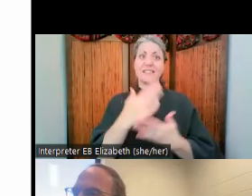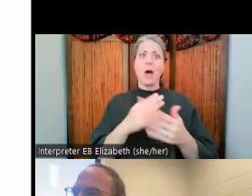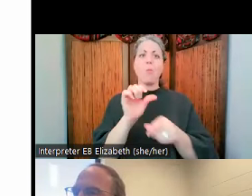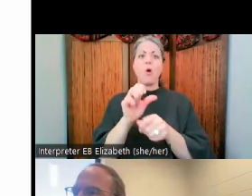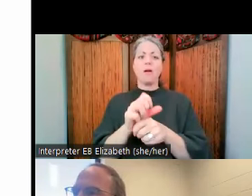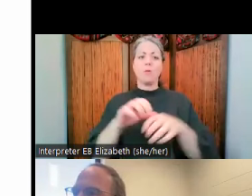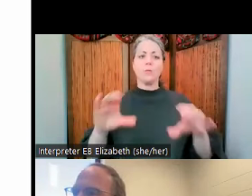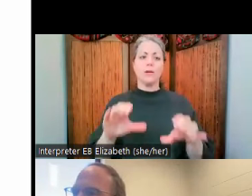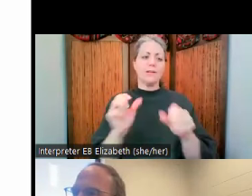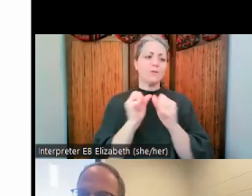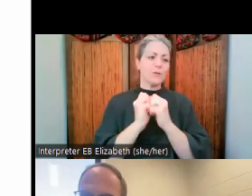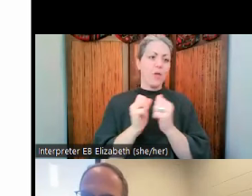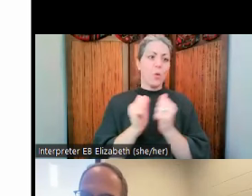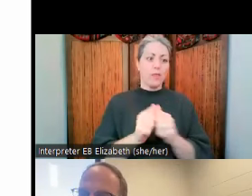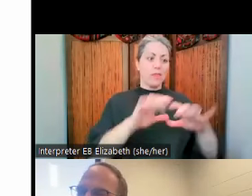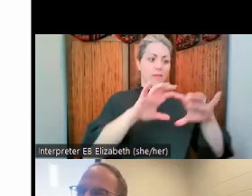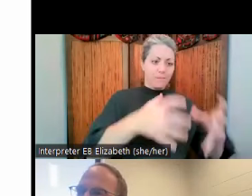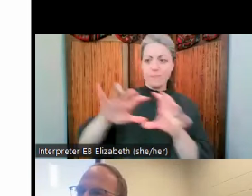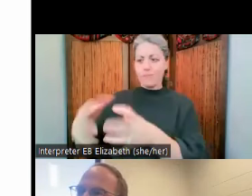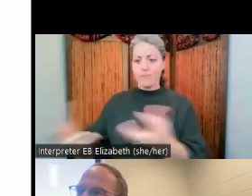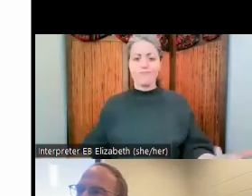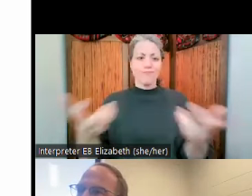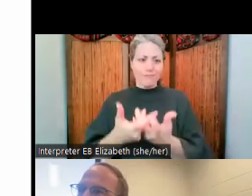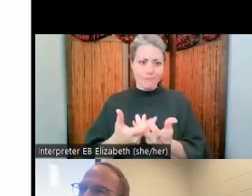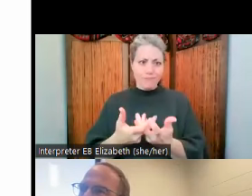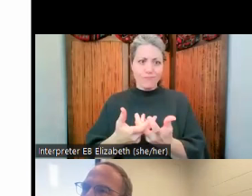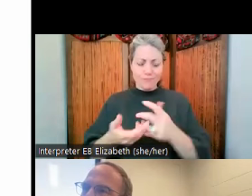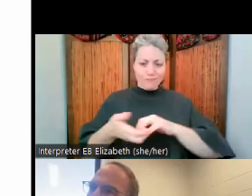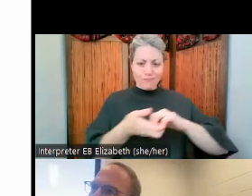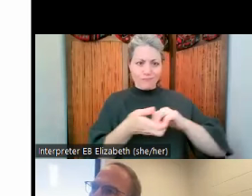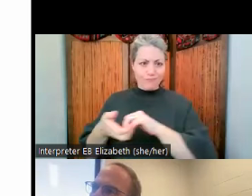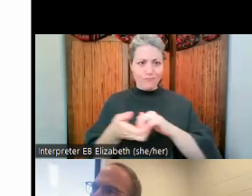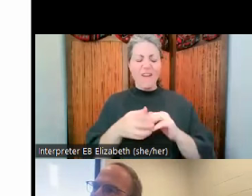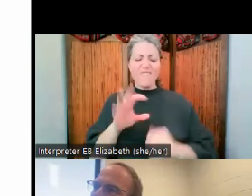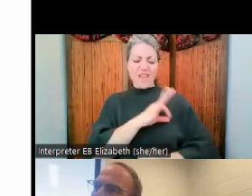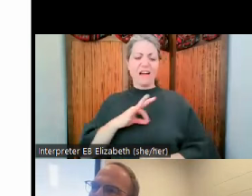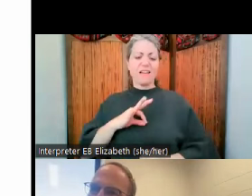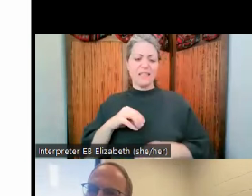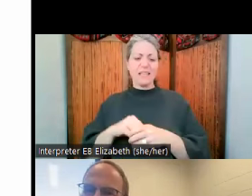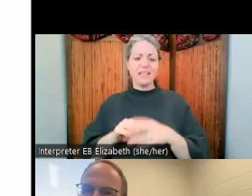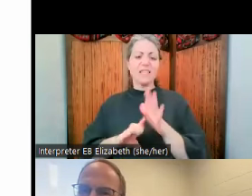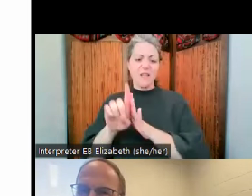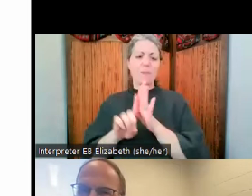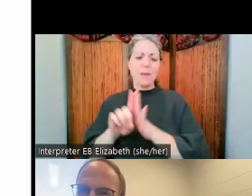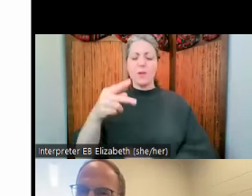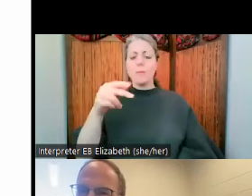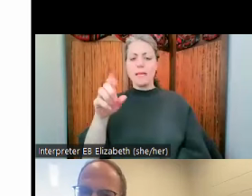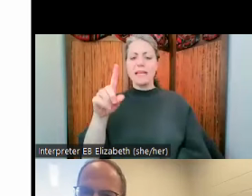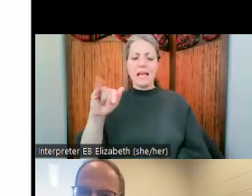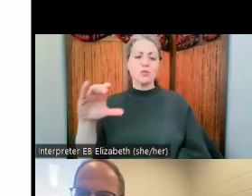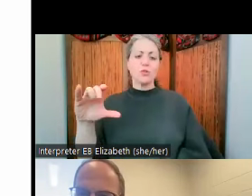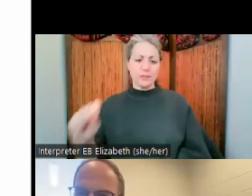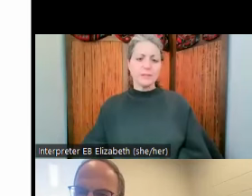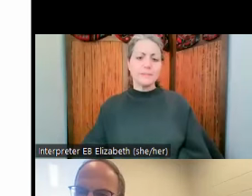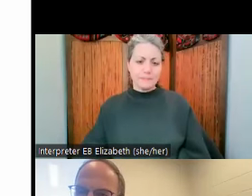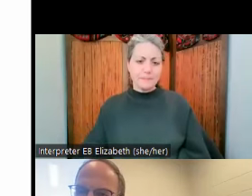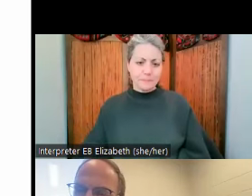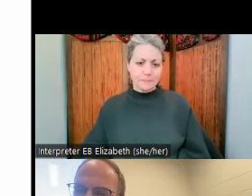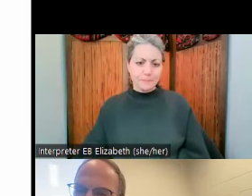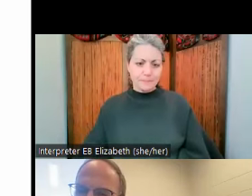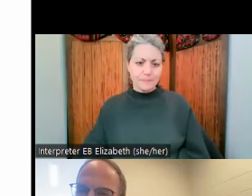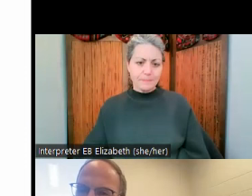together with faculty in developmental pediatrics. I use the terminology that's sort of accepted